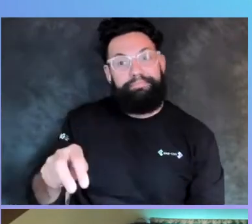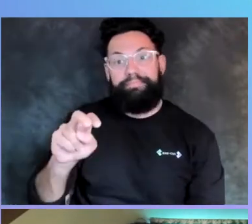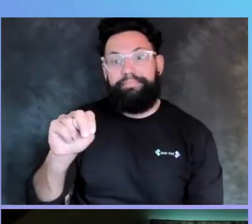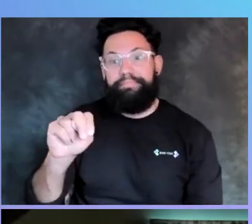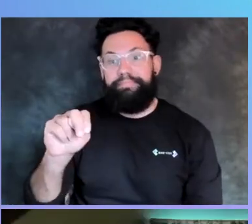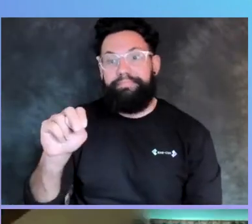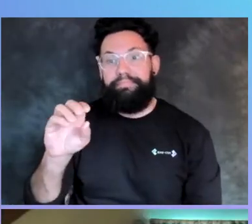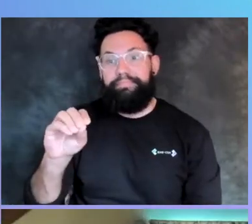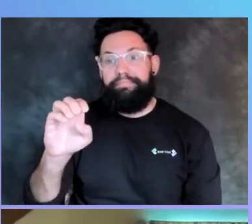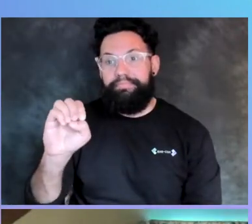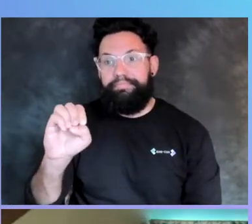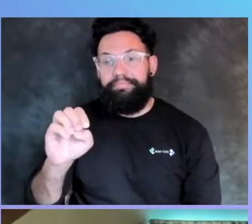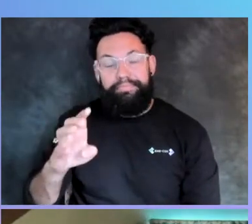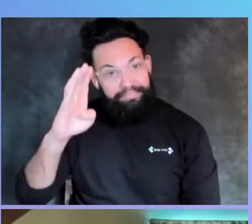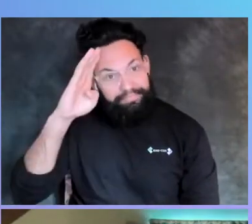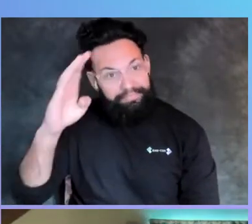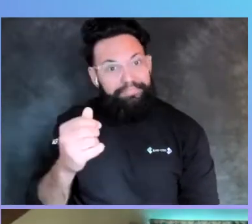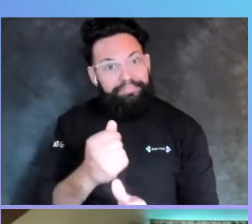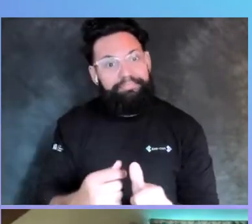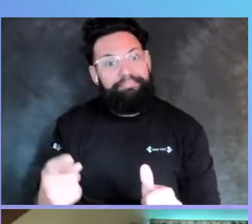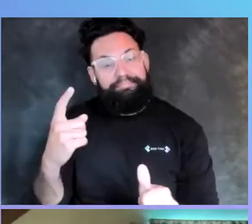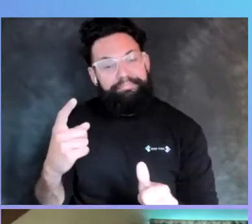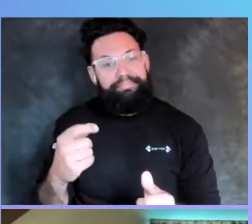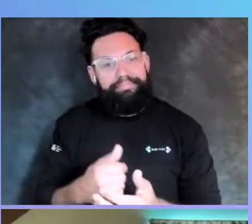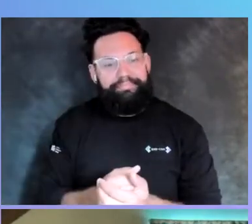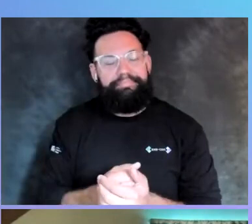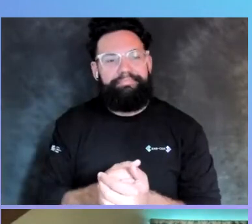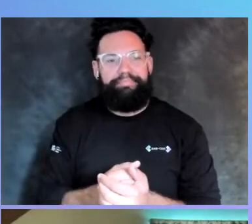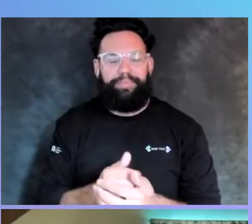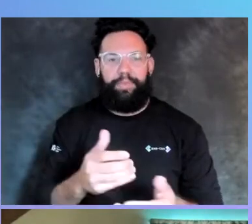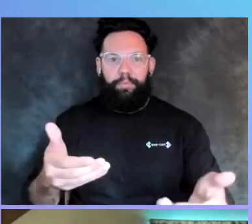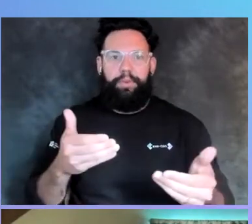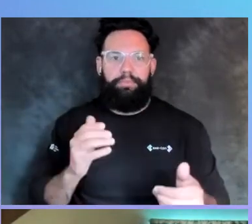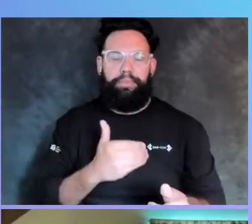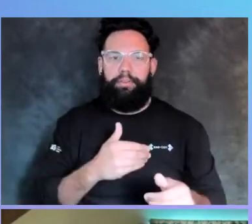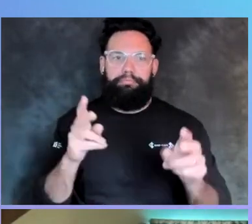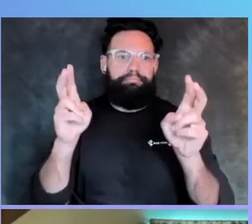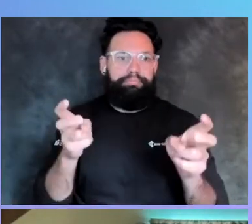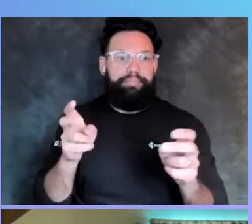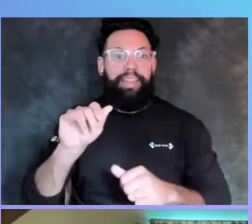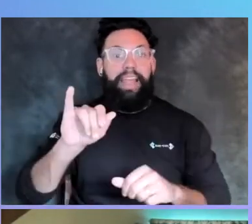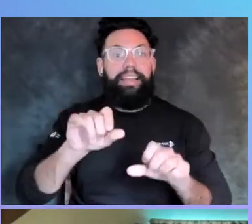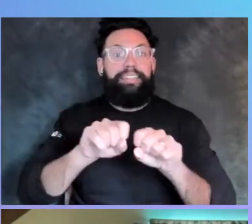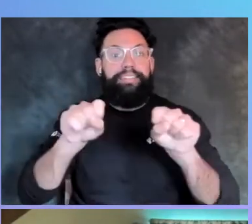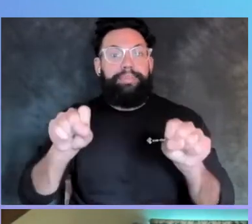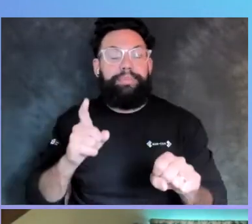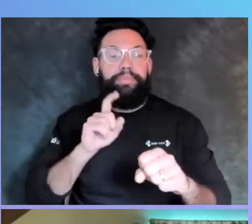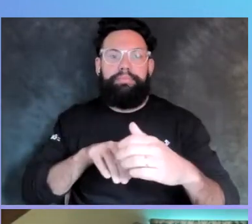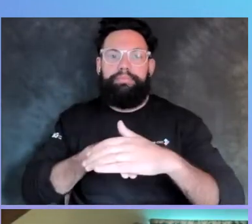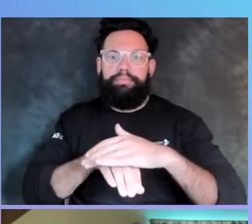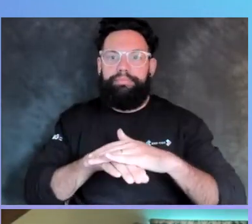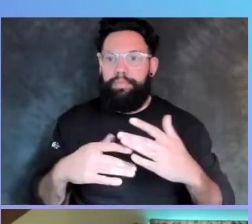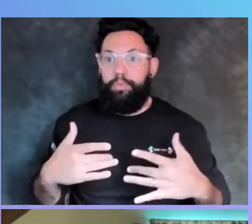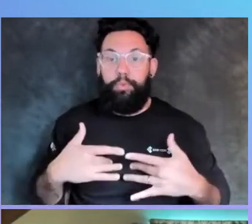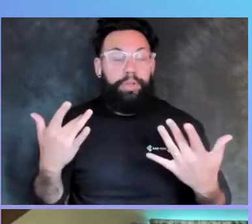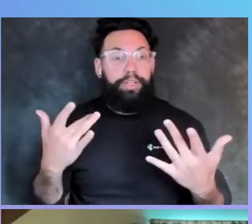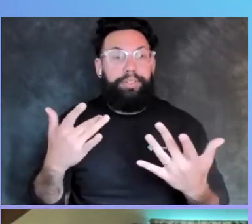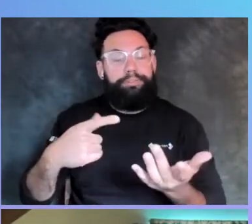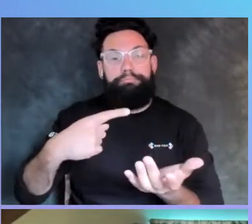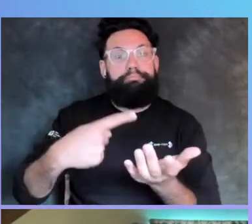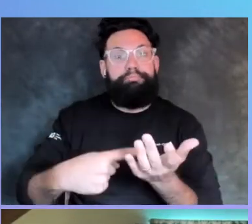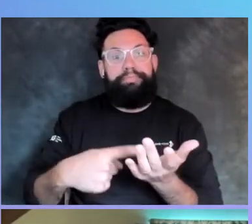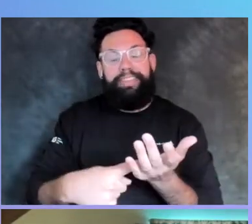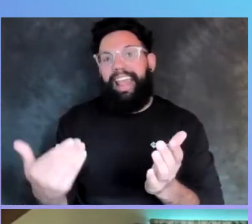Hello, everybody, and welcome to our talk, AI Systems for Accessibility. I am thrilled to be speaking here for a second year in a row